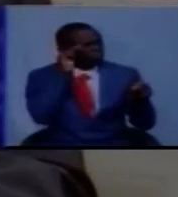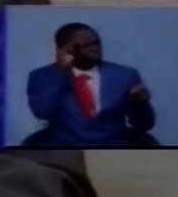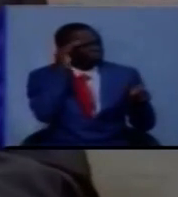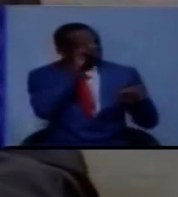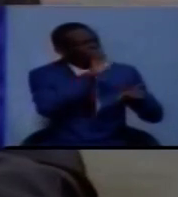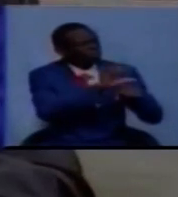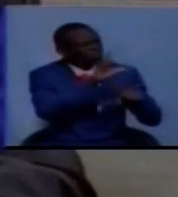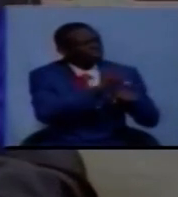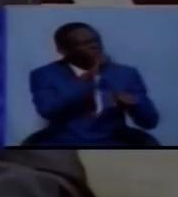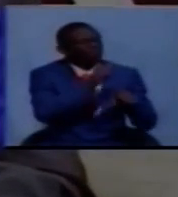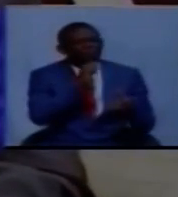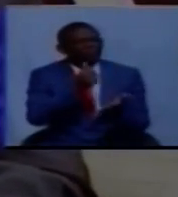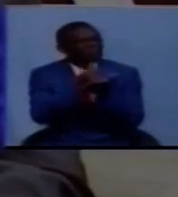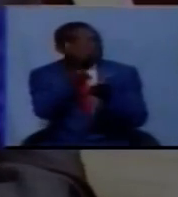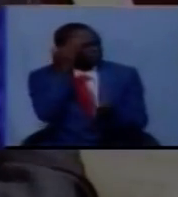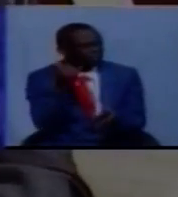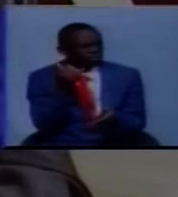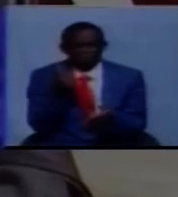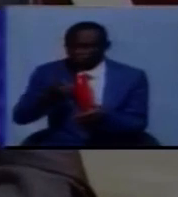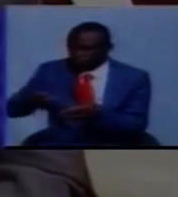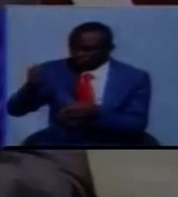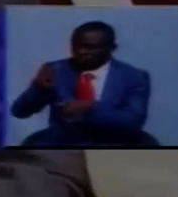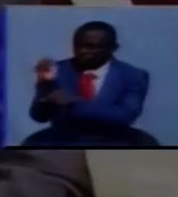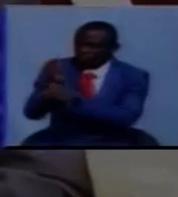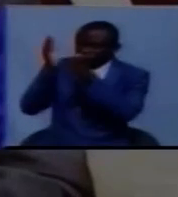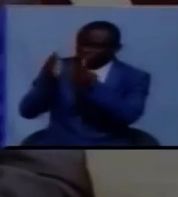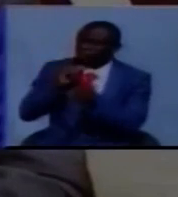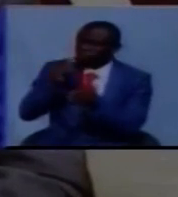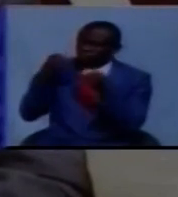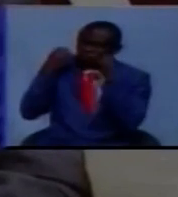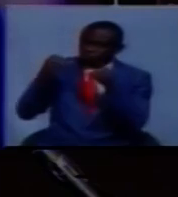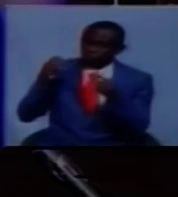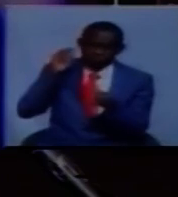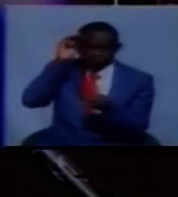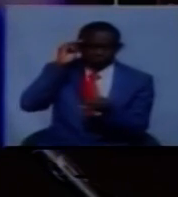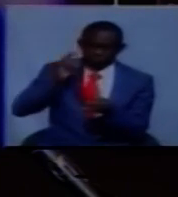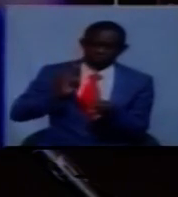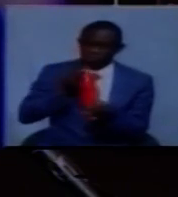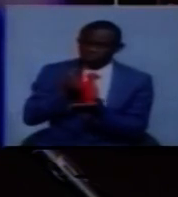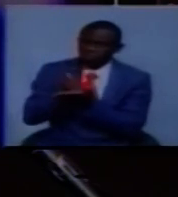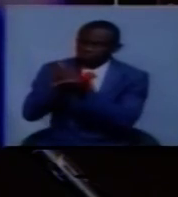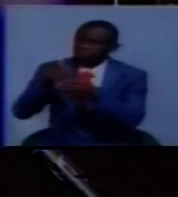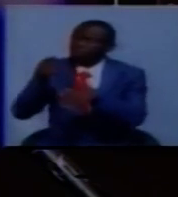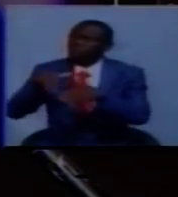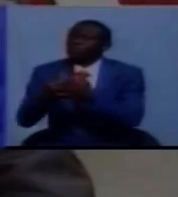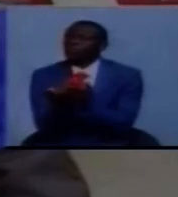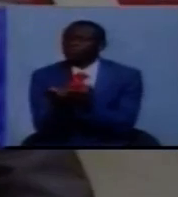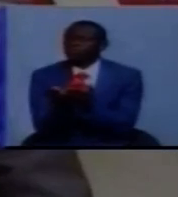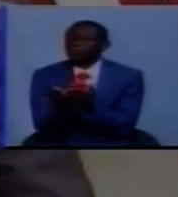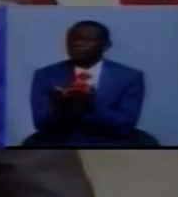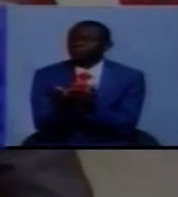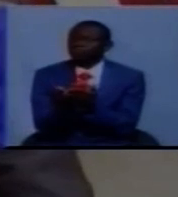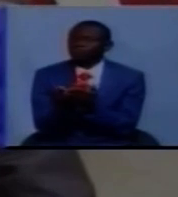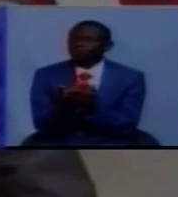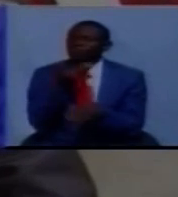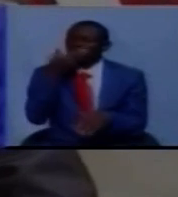attention of the ministry. It is very difficult. We can't be everywhere. And as you are aware, we have said from time to time that the best labor inspectors